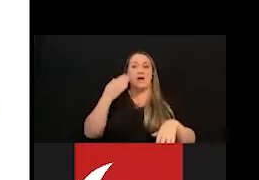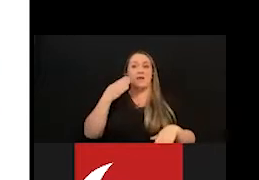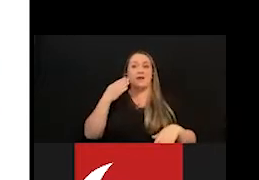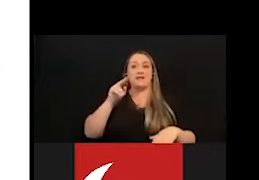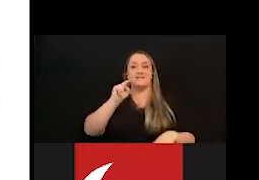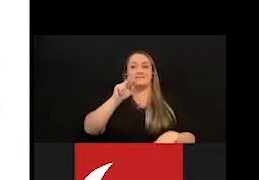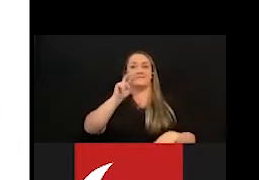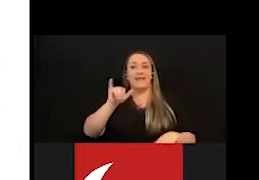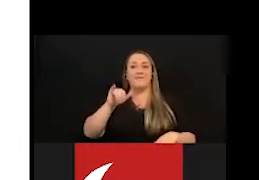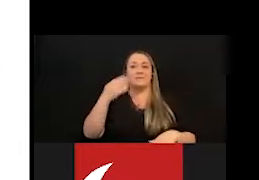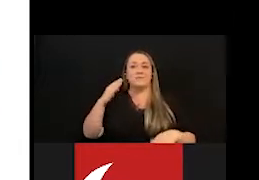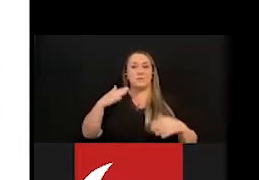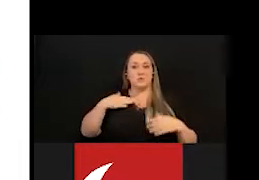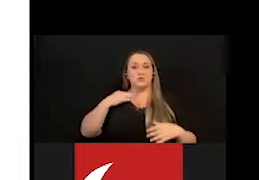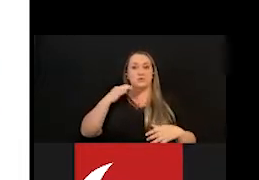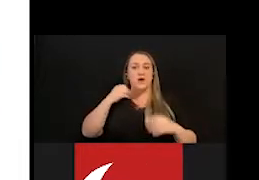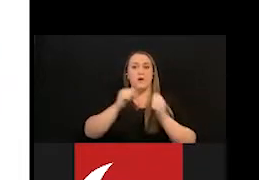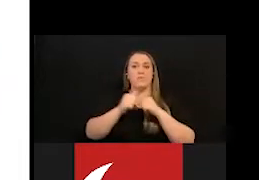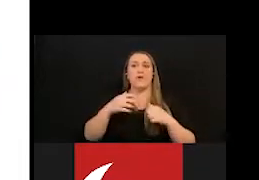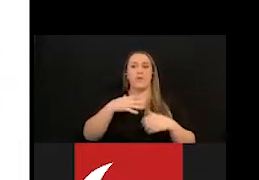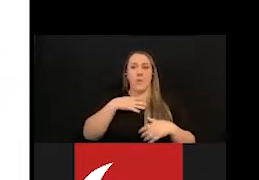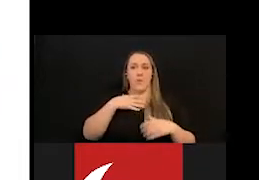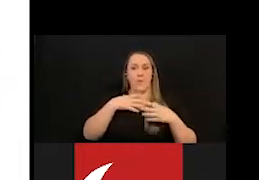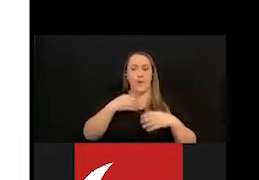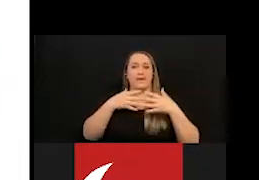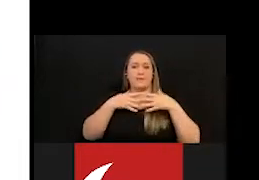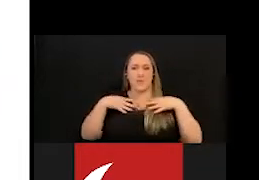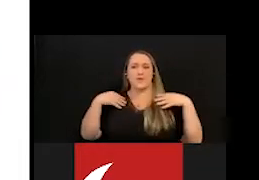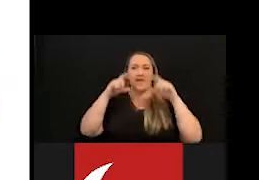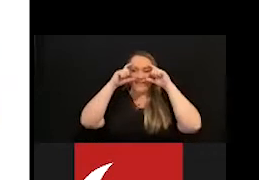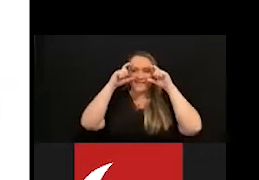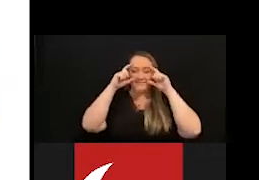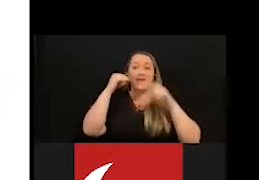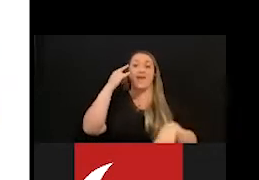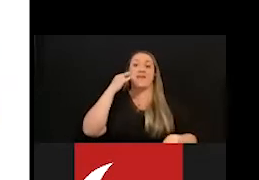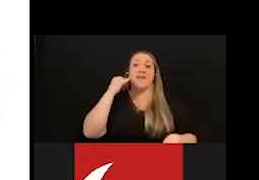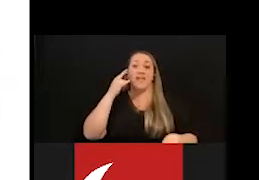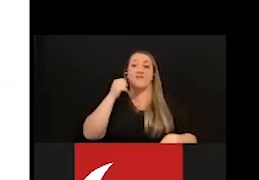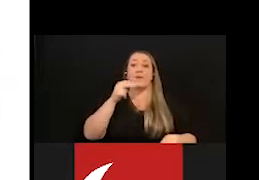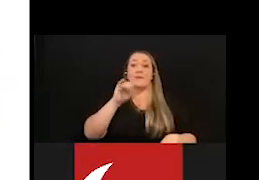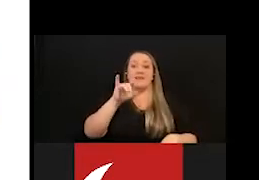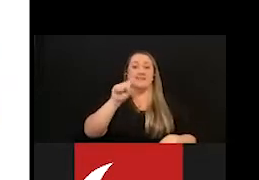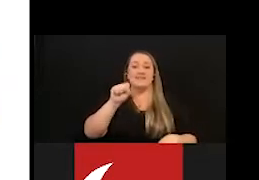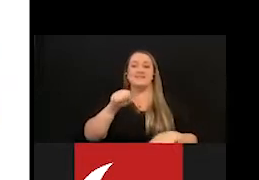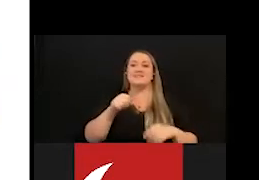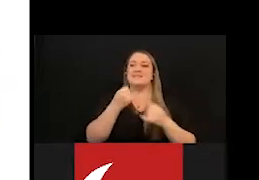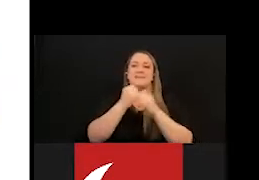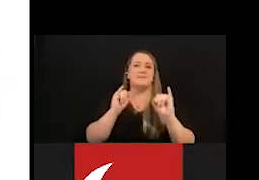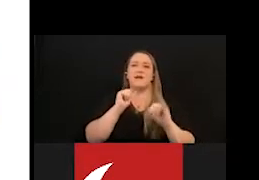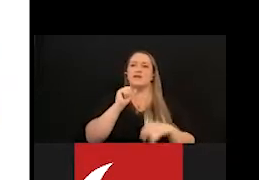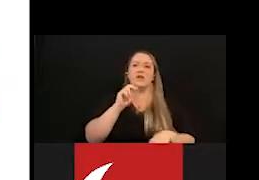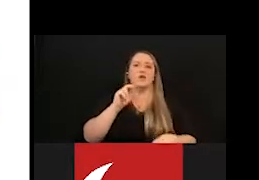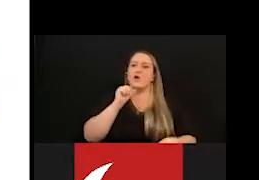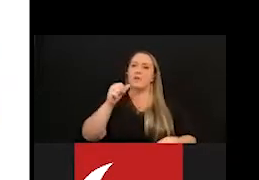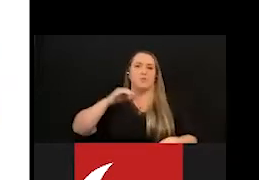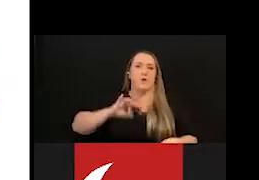and glasses. California Humanities is an independent nonprofit partner of the National Endowment